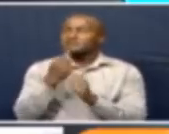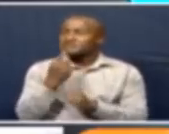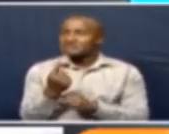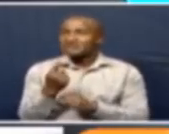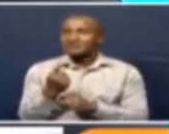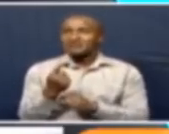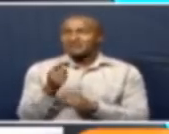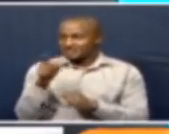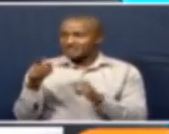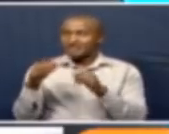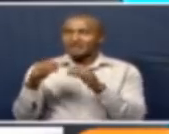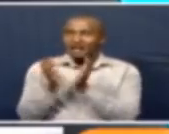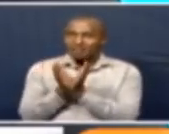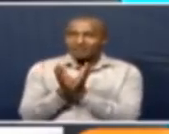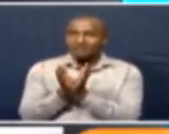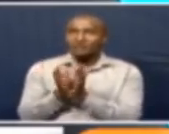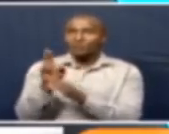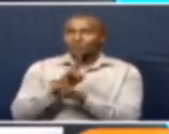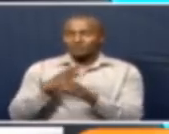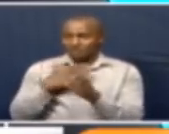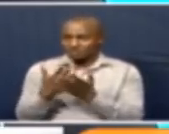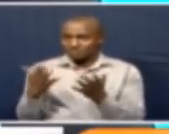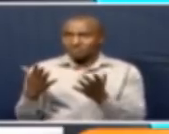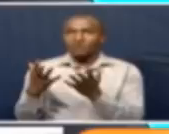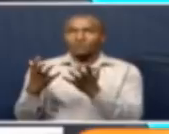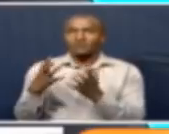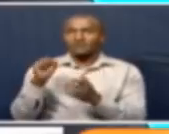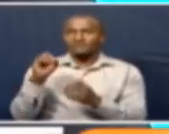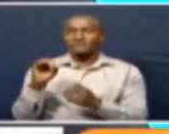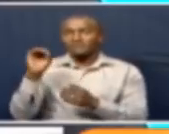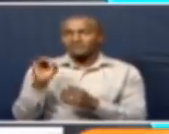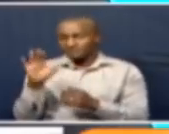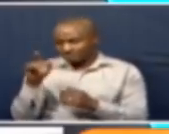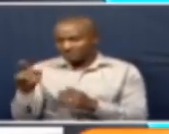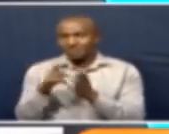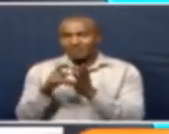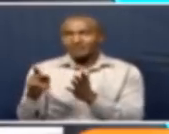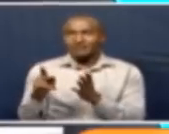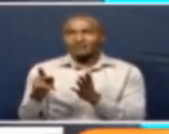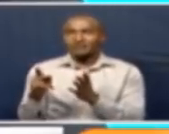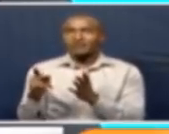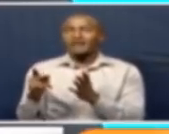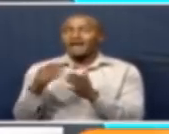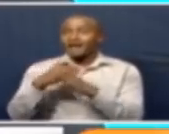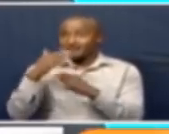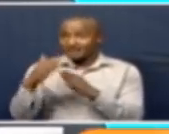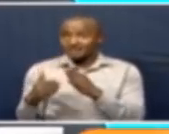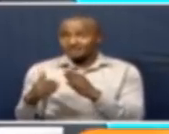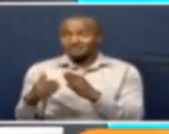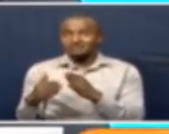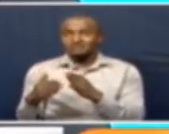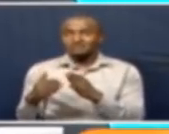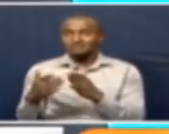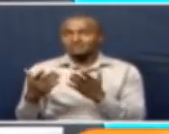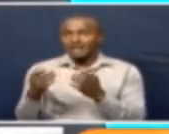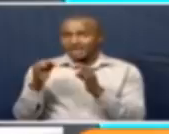are a production company, we are using our equipment, so we need 50% of your pay. Then we need, and then at the end of the day, you go and see, like